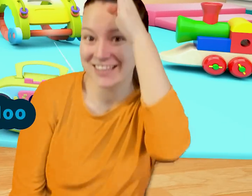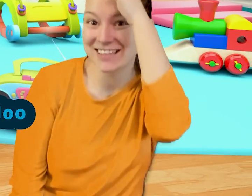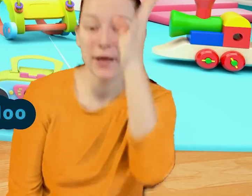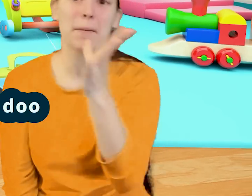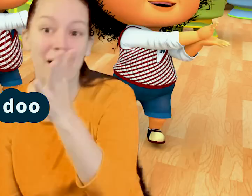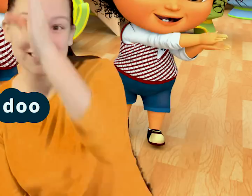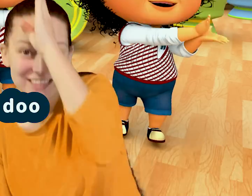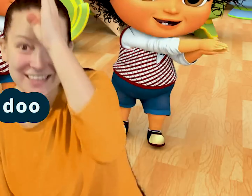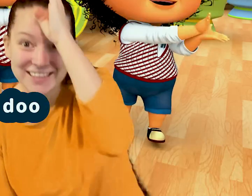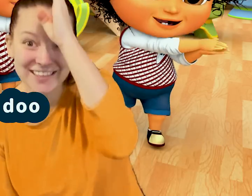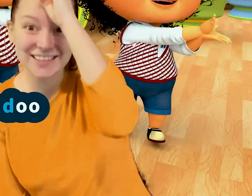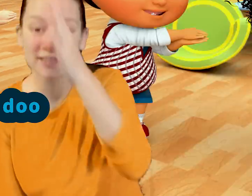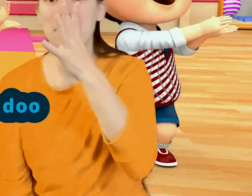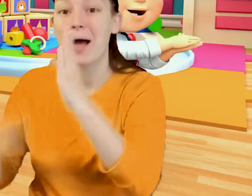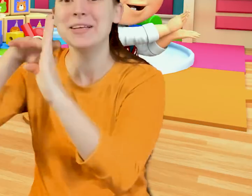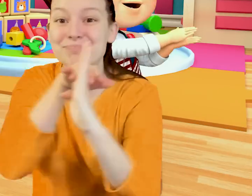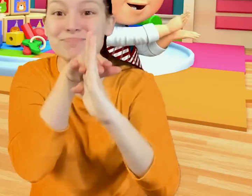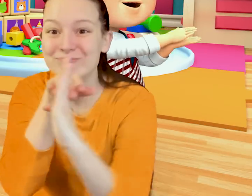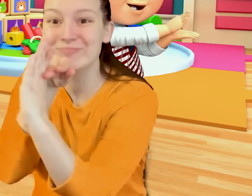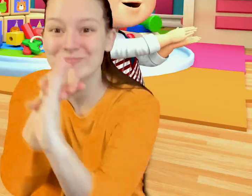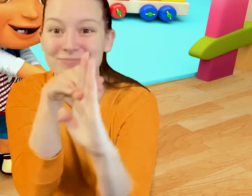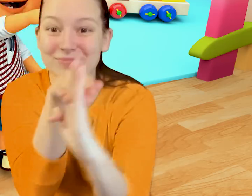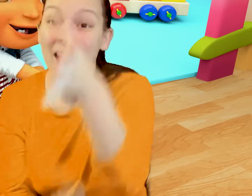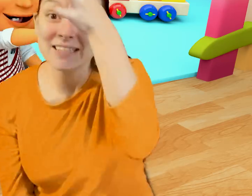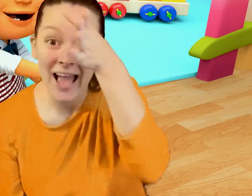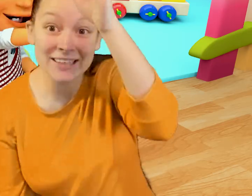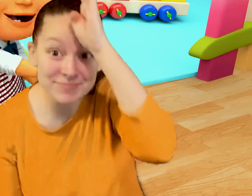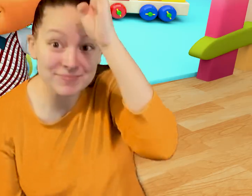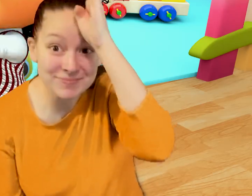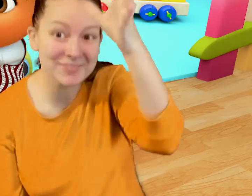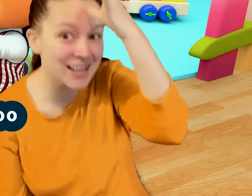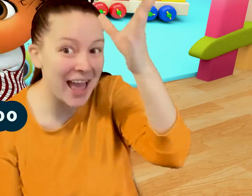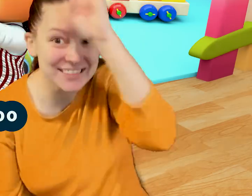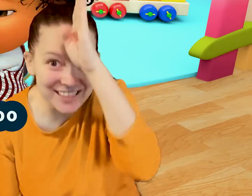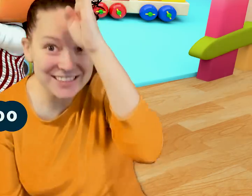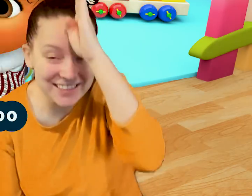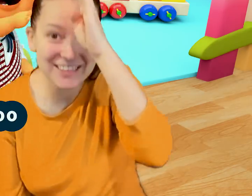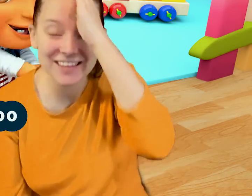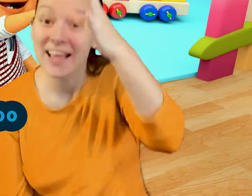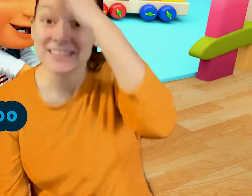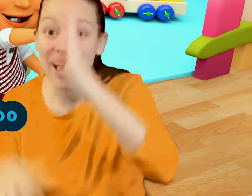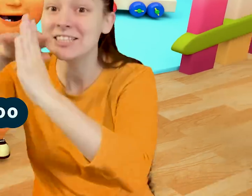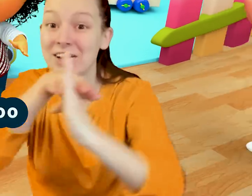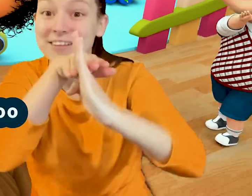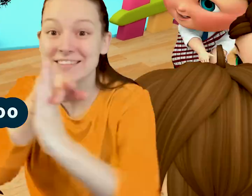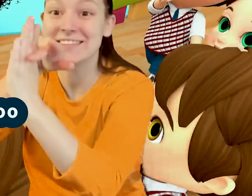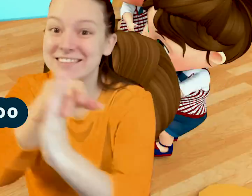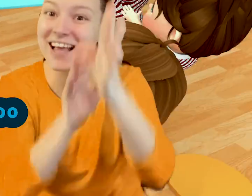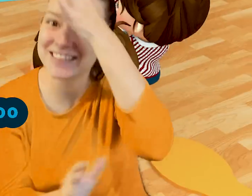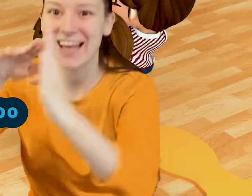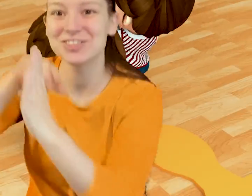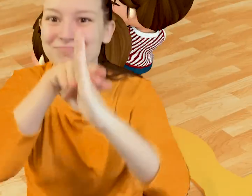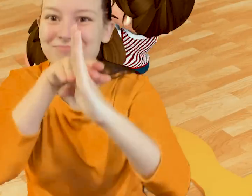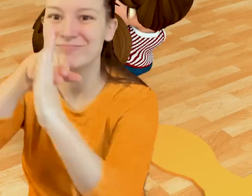shark doo doo doo doo doo doo mommy shark doo doo doo doo doo doo mommy shark daddy shark doo dooo doo doo doo doo daddy shark doo doo doo doo doo doo daddy shark do